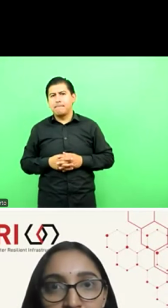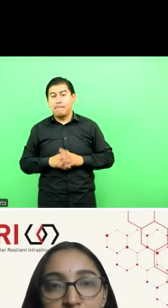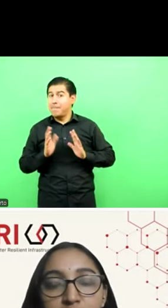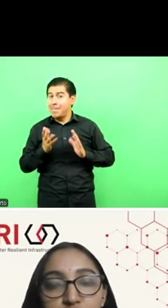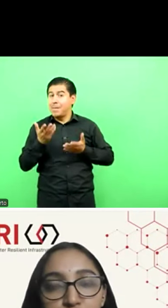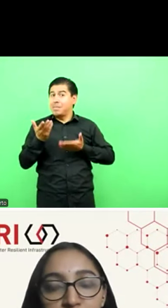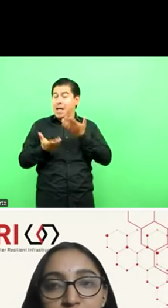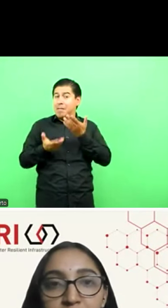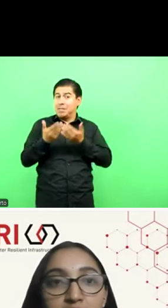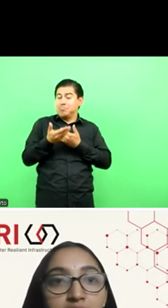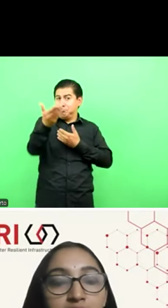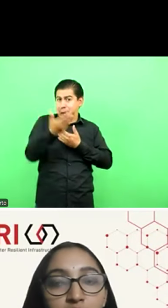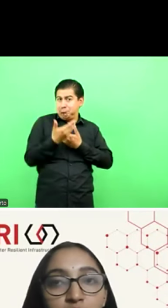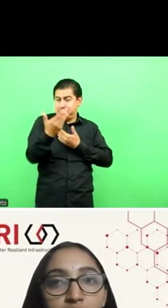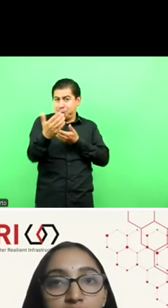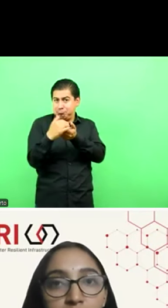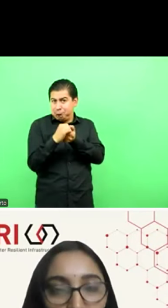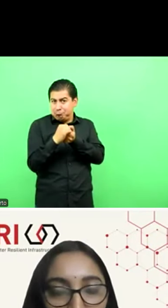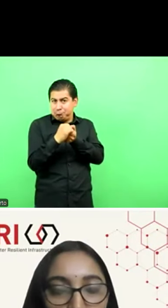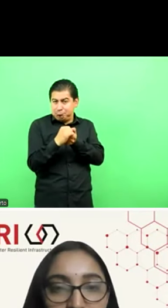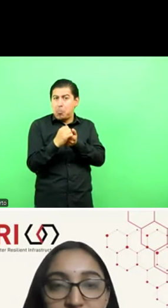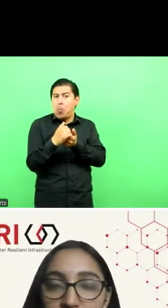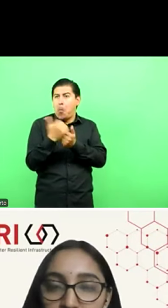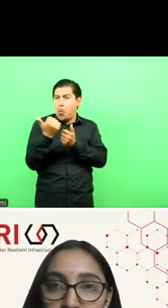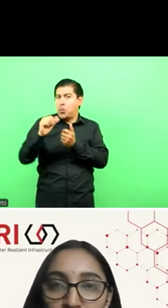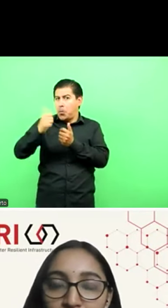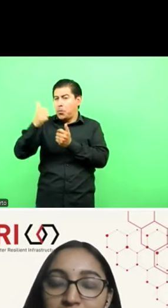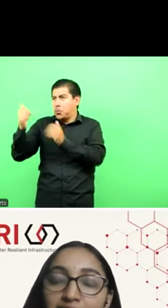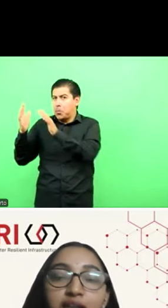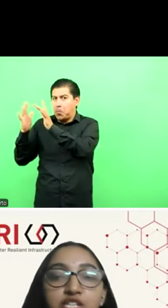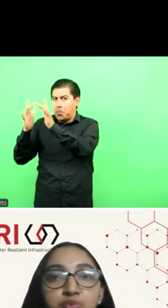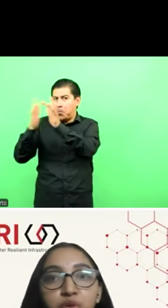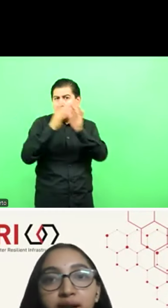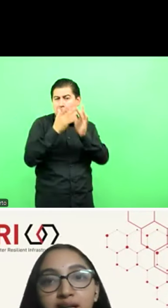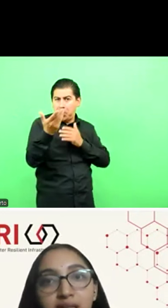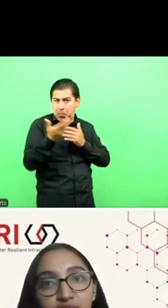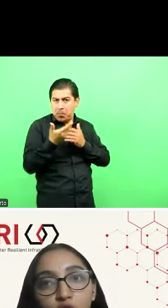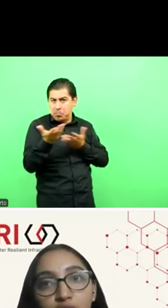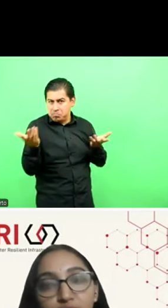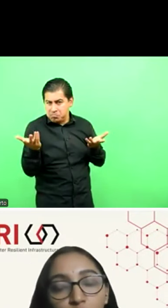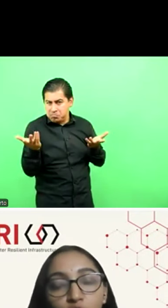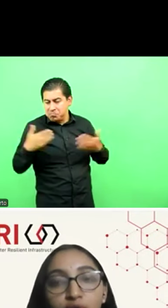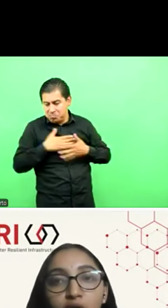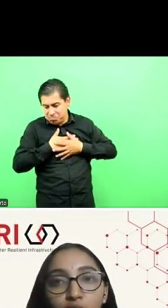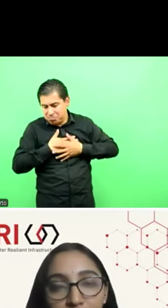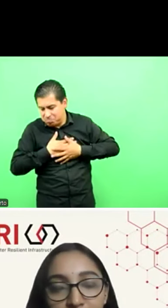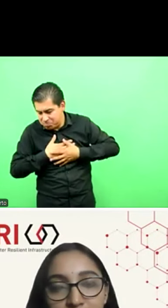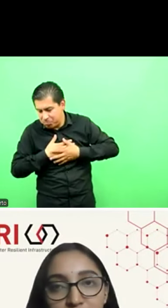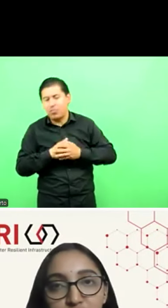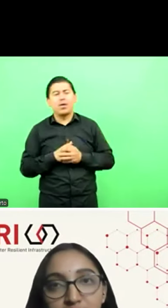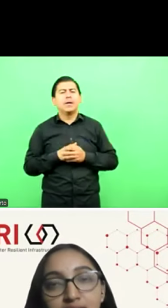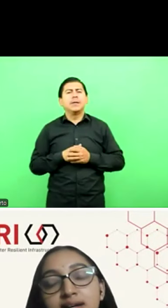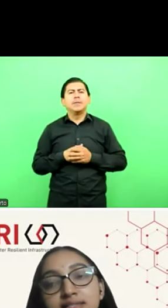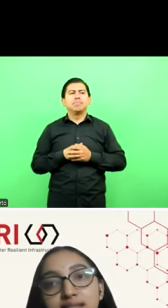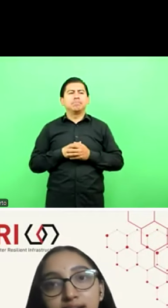opportunity to connect. Now, as a starting point, I would like to provide a brief overview of our